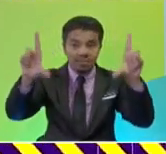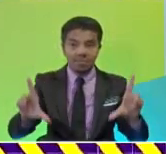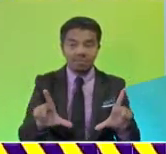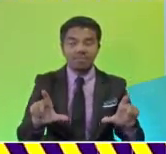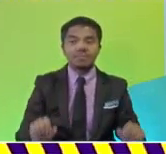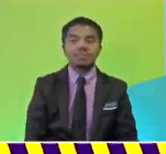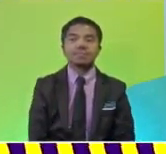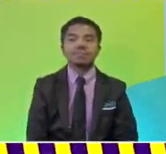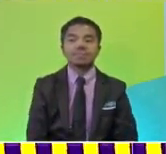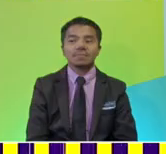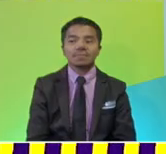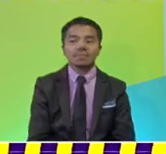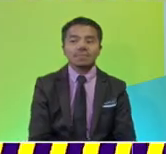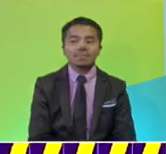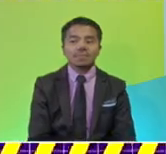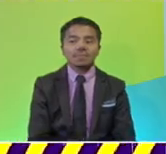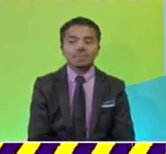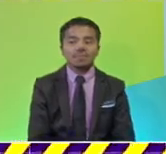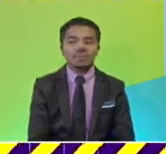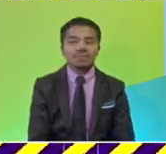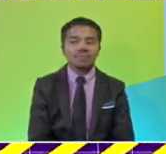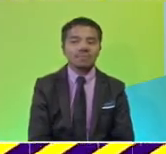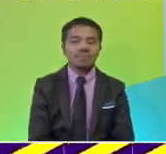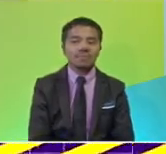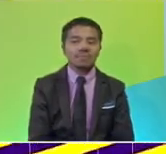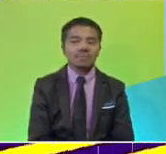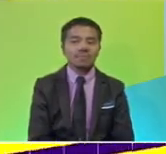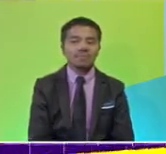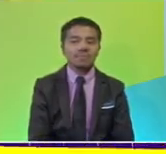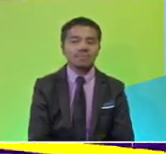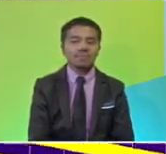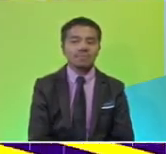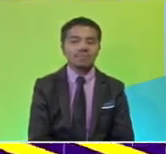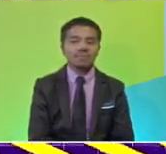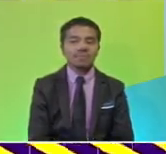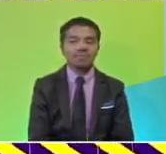So we have B. Okay. What about Akhil?